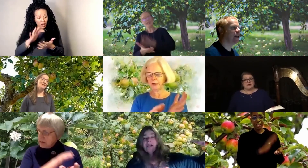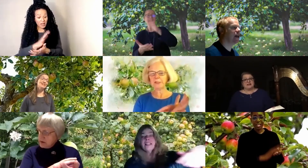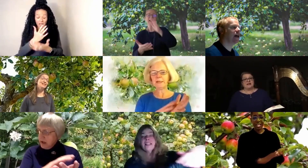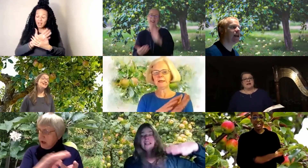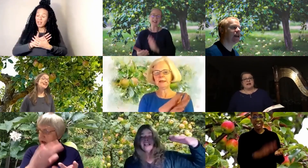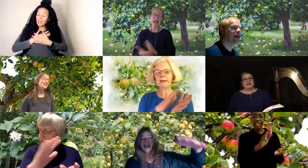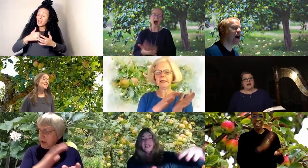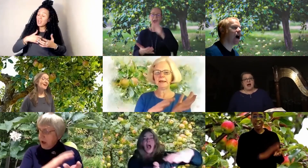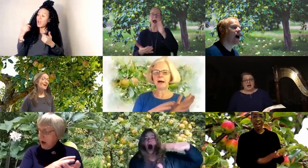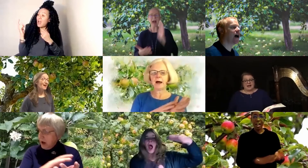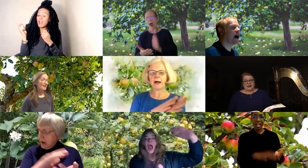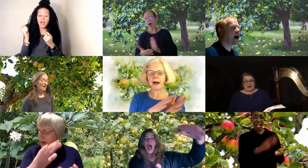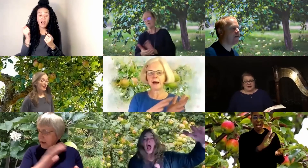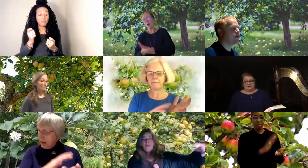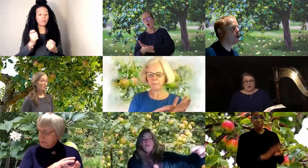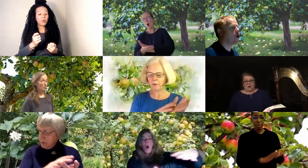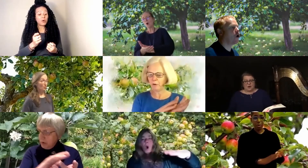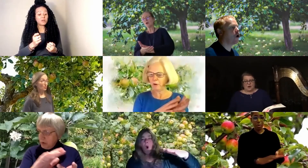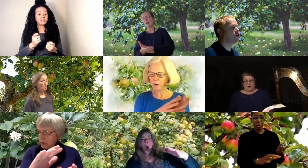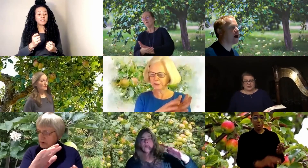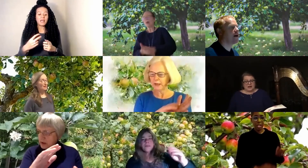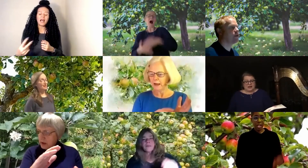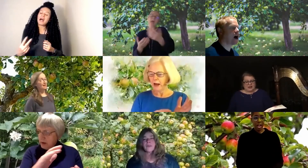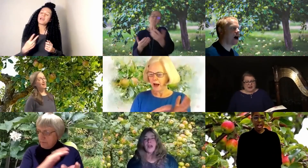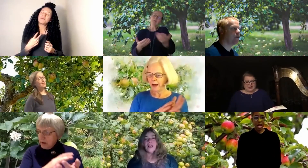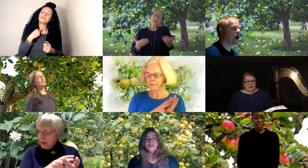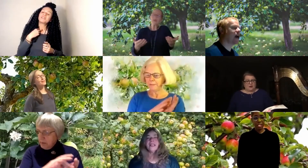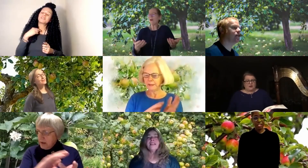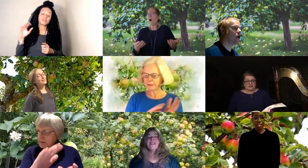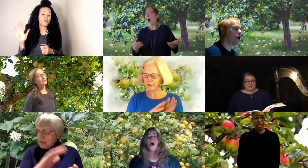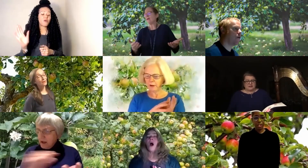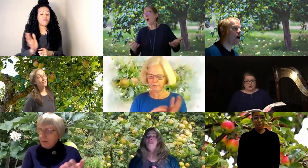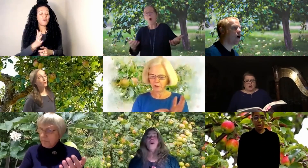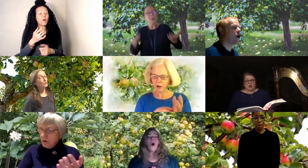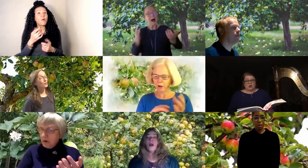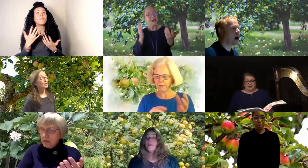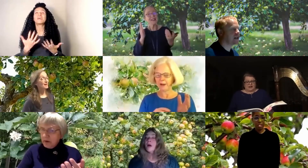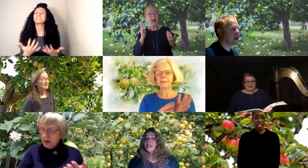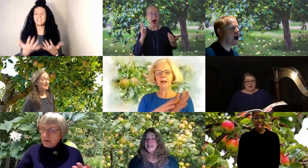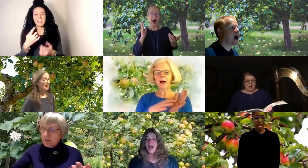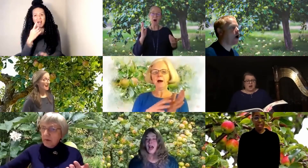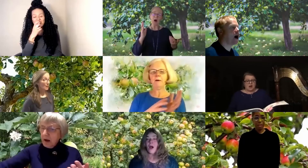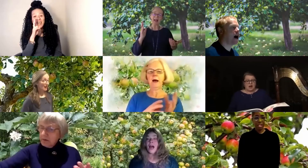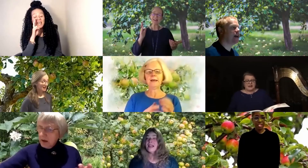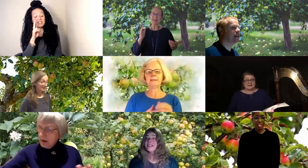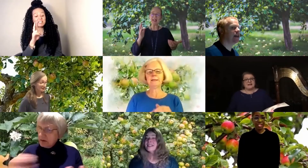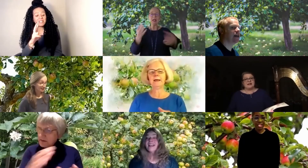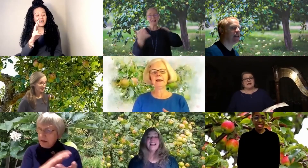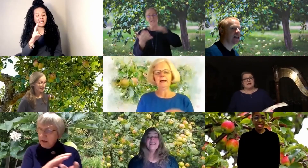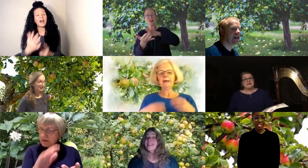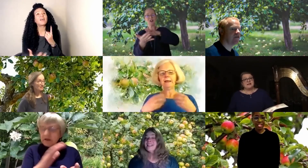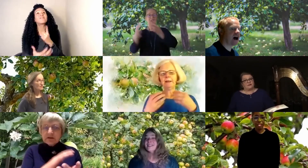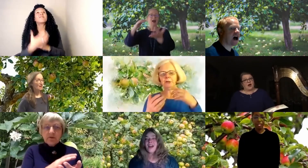pleasure dearly I have bought. I miss of all, but now I